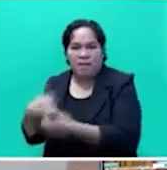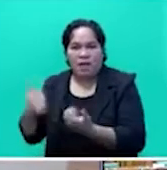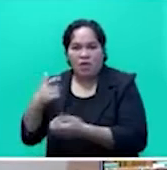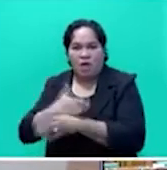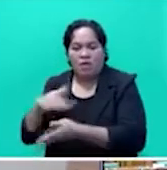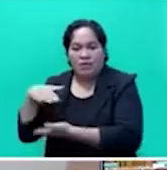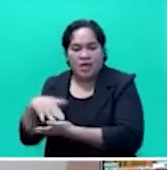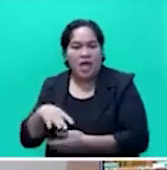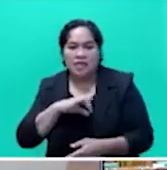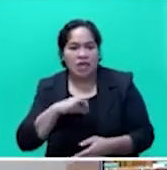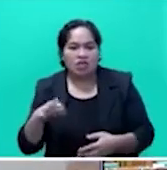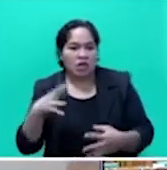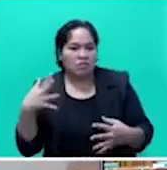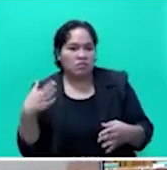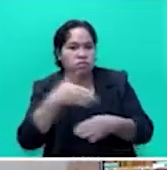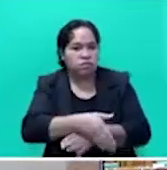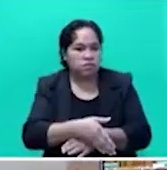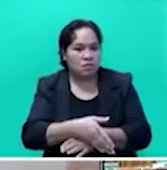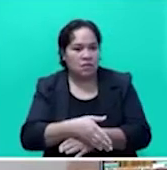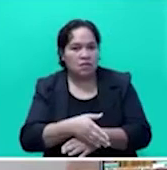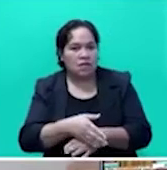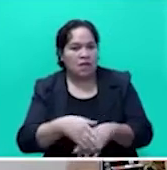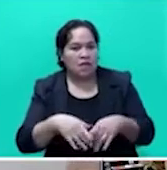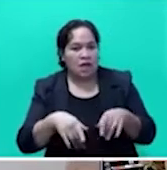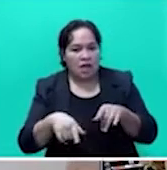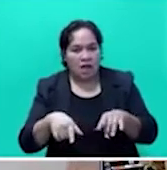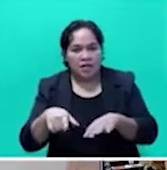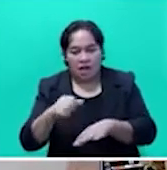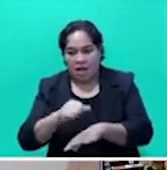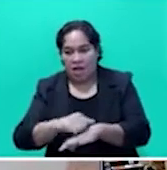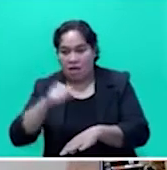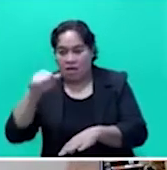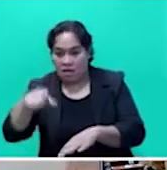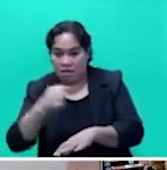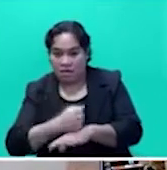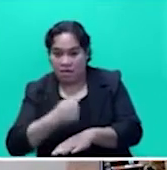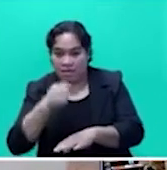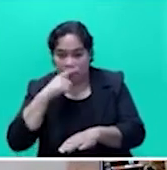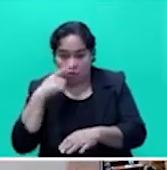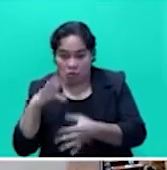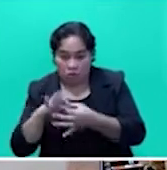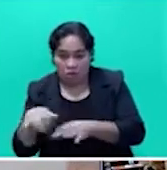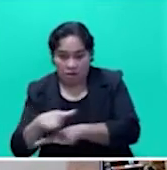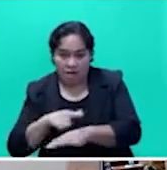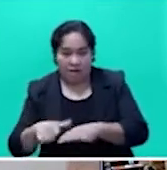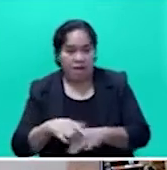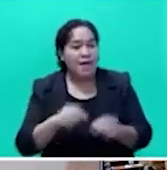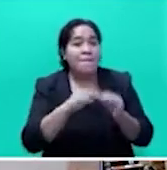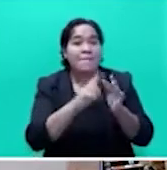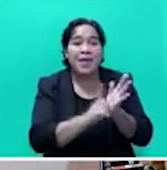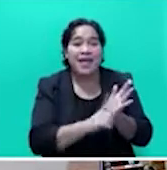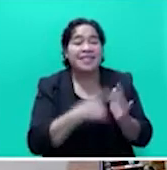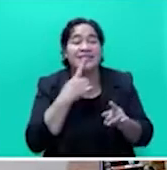not compromise the status of the state as a landowner. The bill proposes that the Director of Lands is no longer